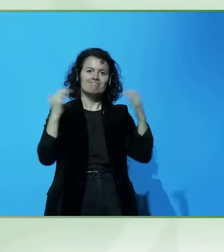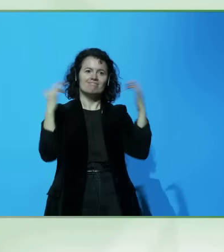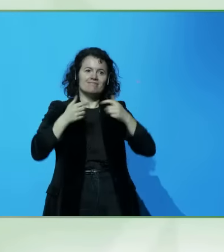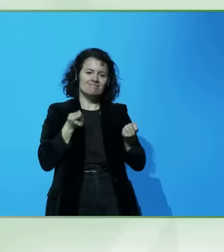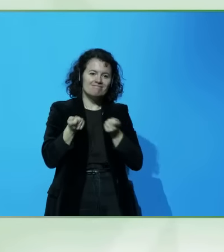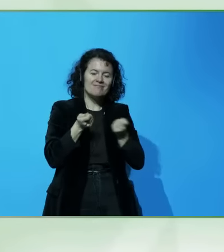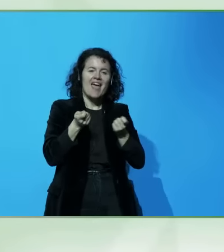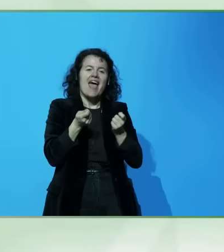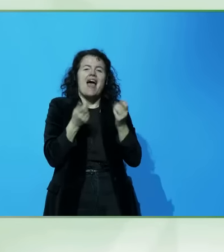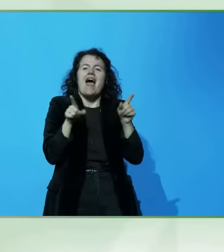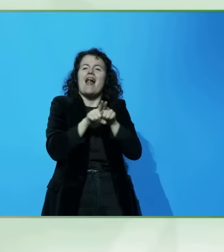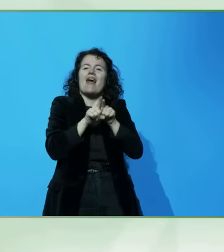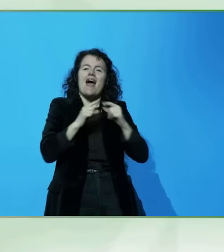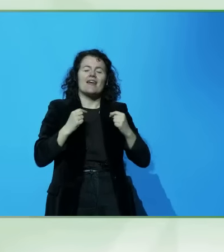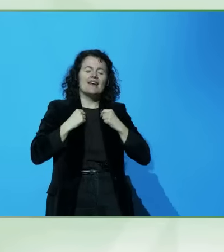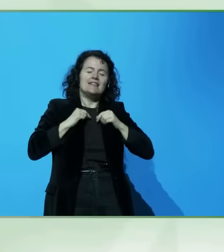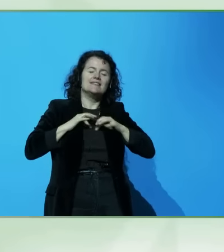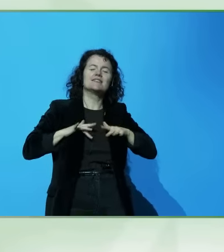very grateful.